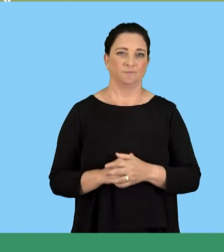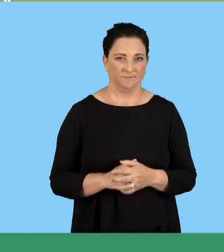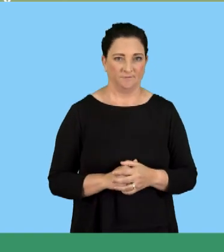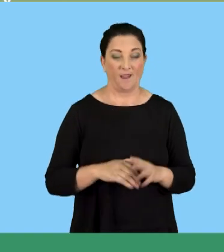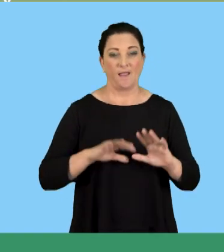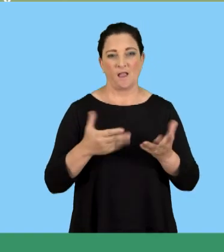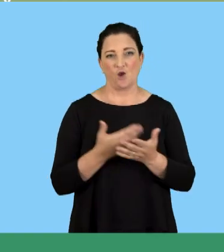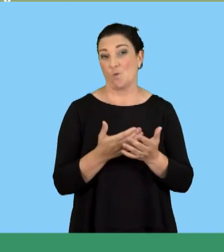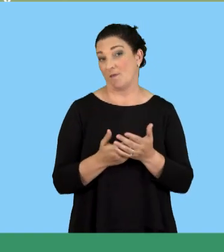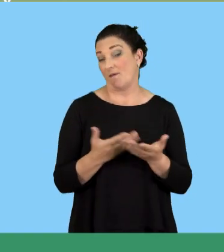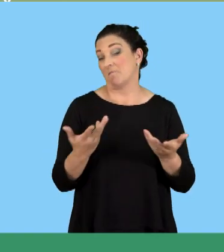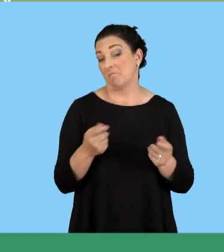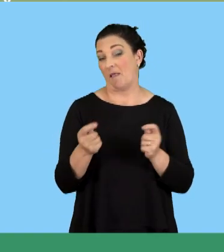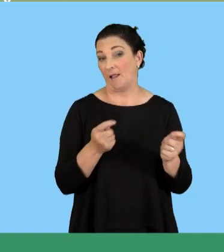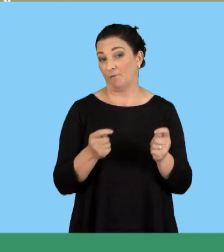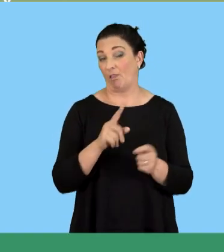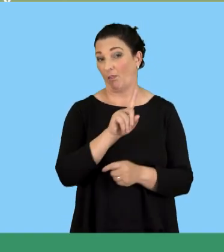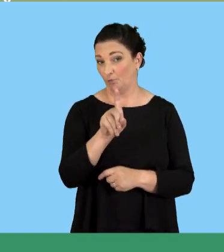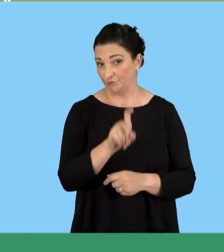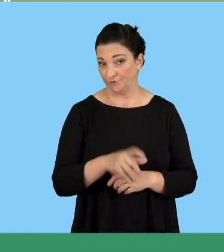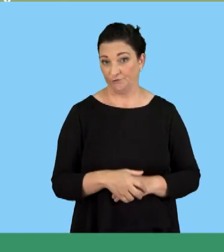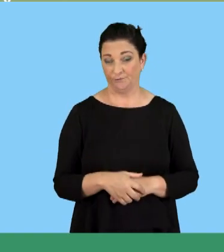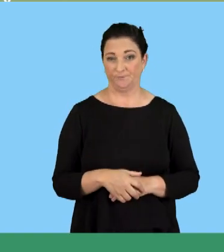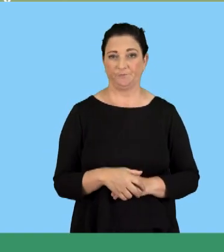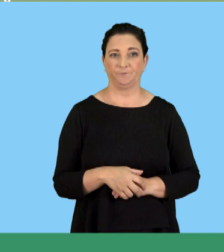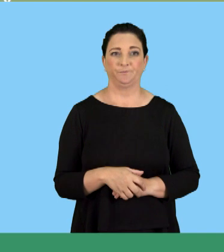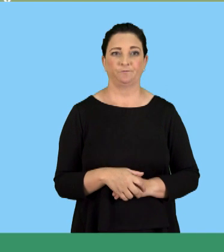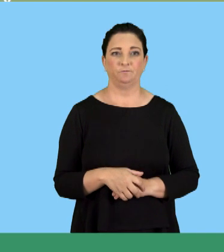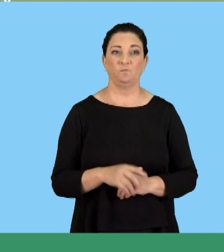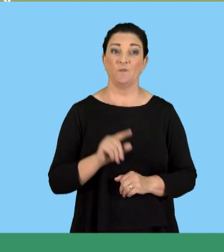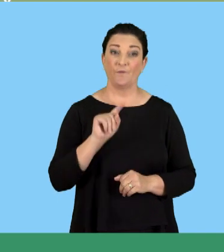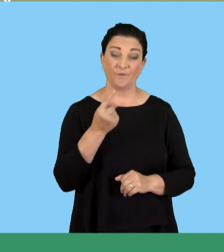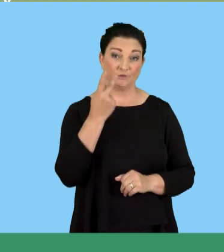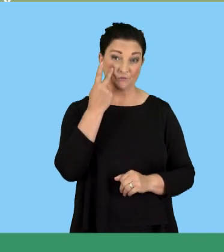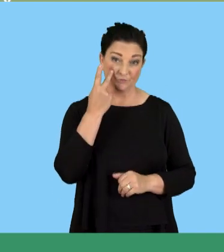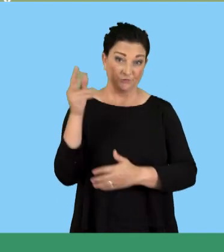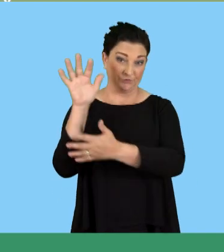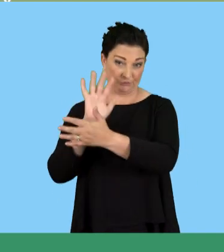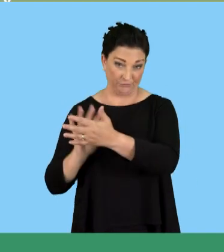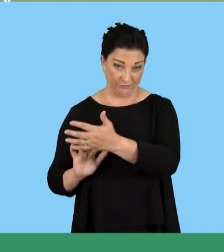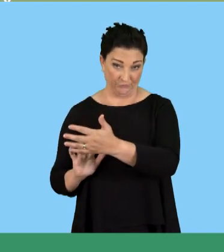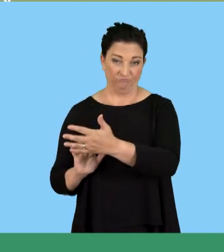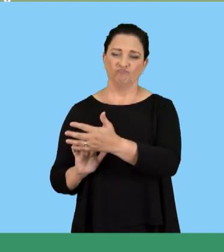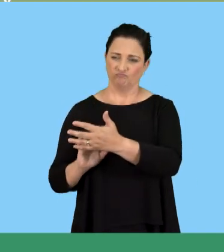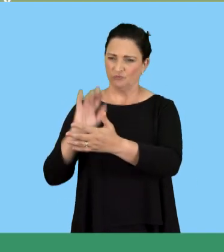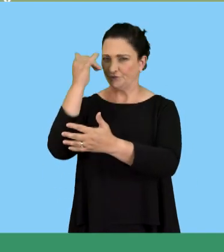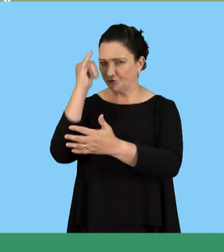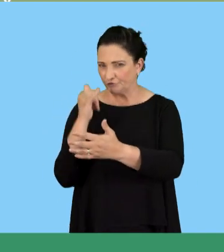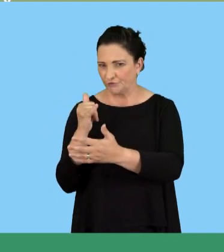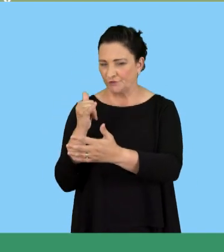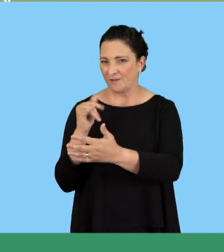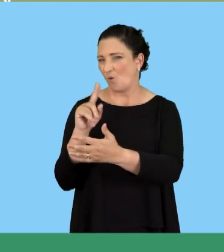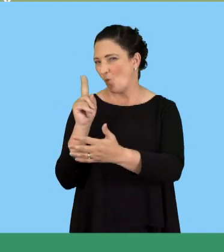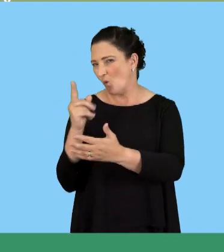deal with such a question. You look into the scenario and check what